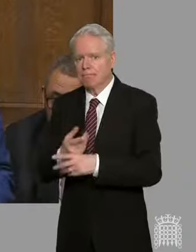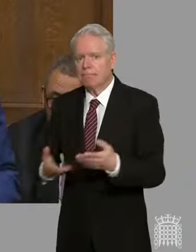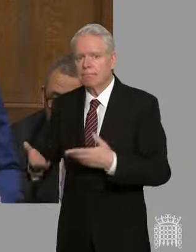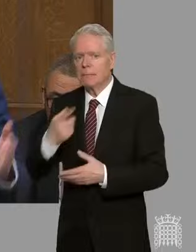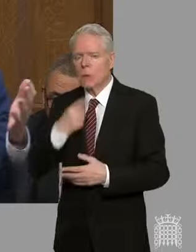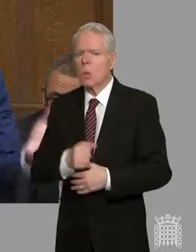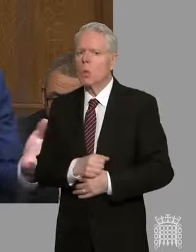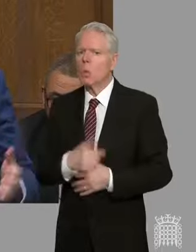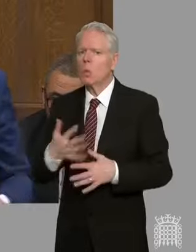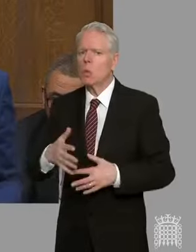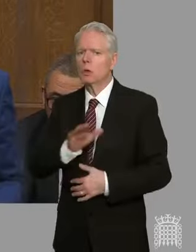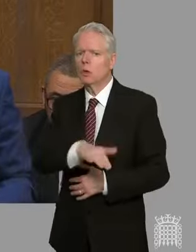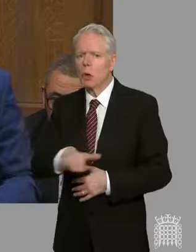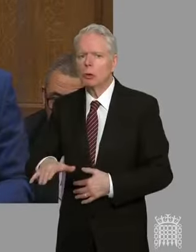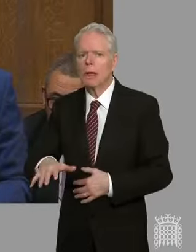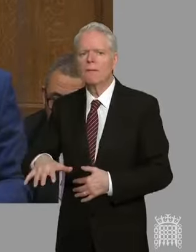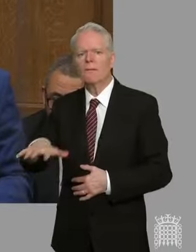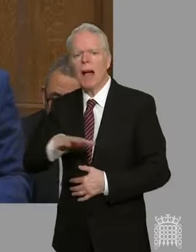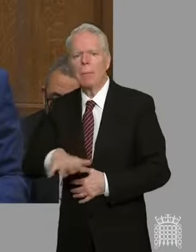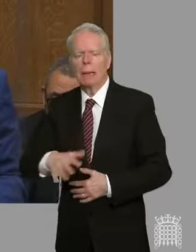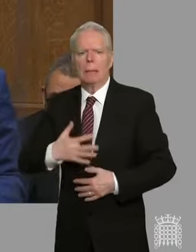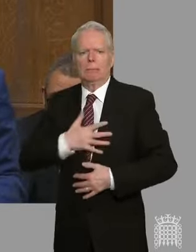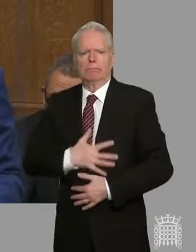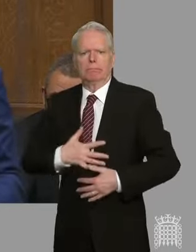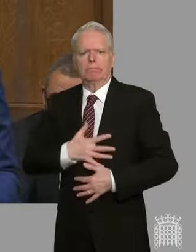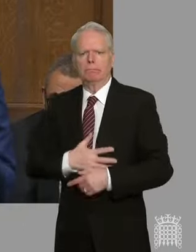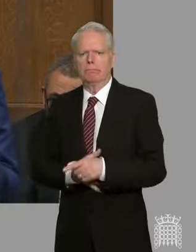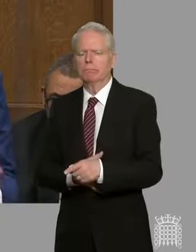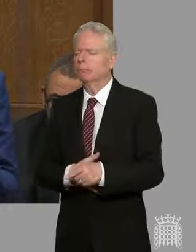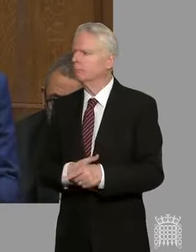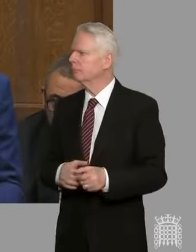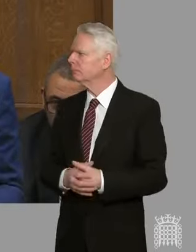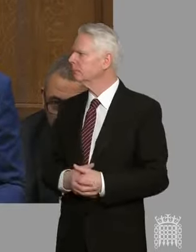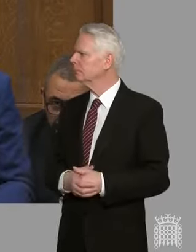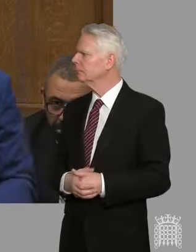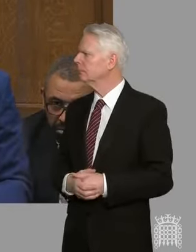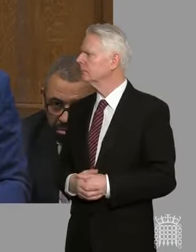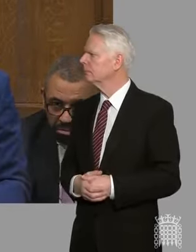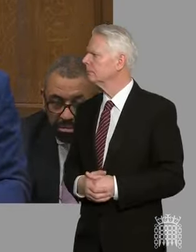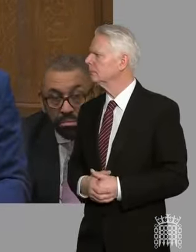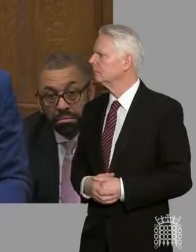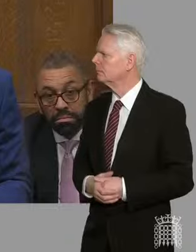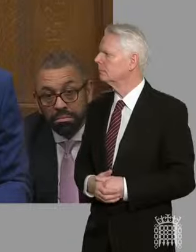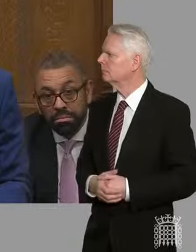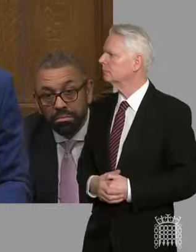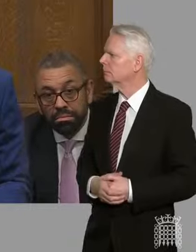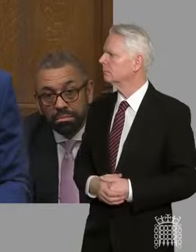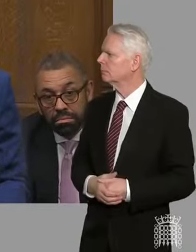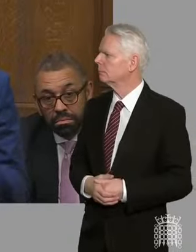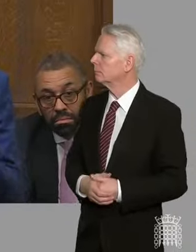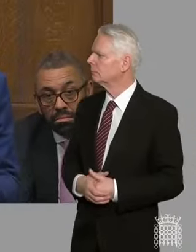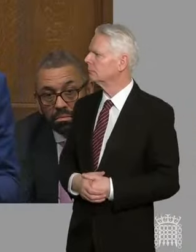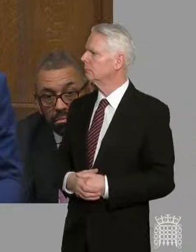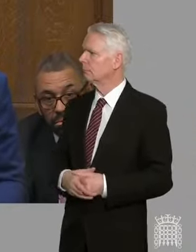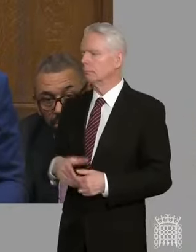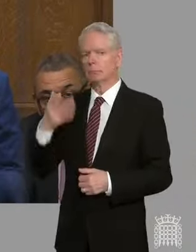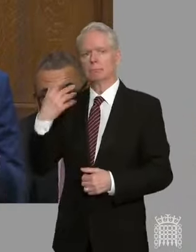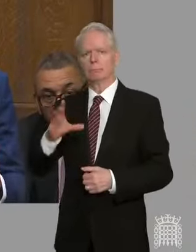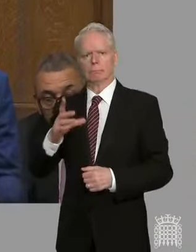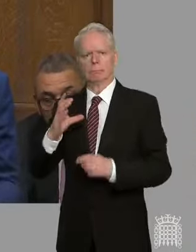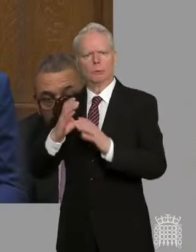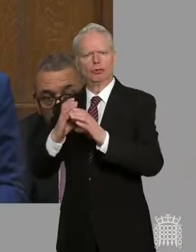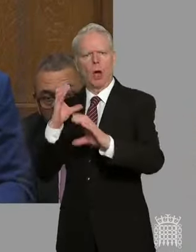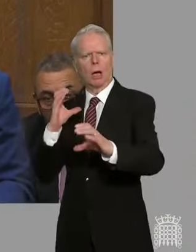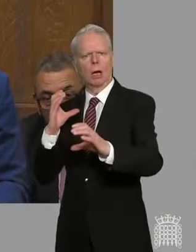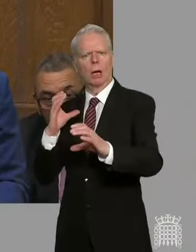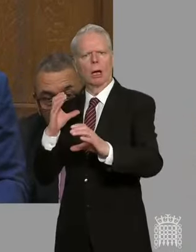spending commitments. The Leader of the Opposition gave the Prime Minister an opportunity to unambiguously rule out the funding of any Chagos deal coming from the defence budget, and